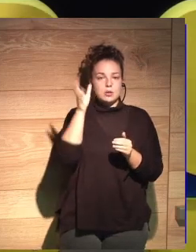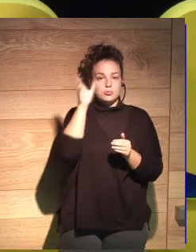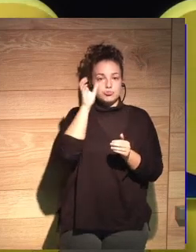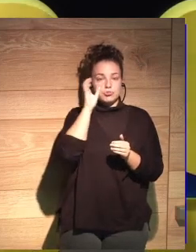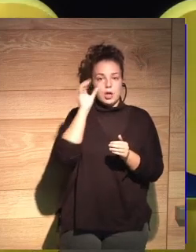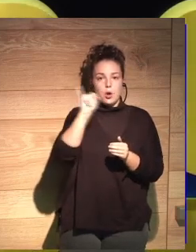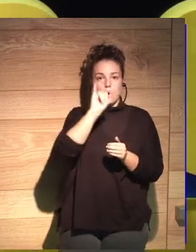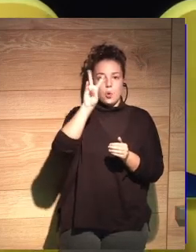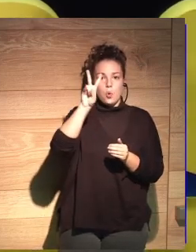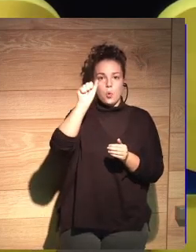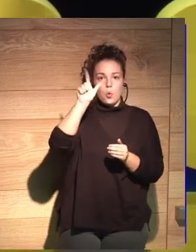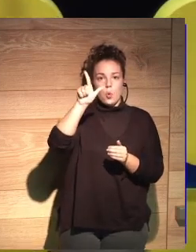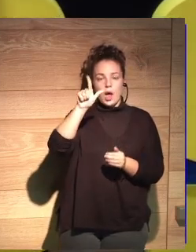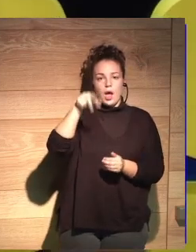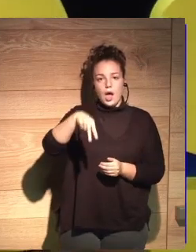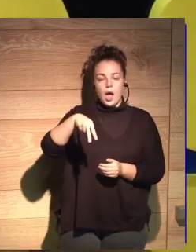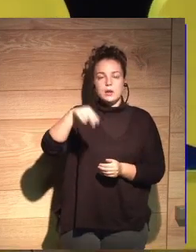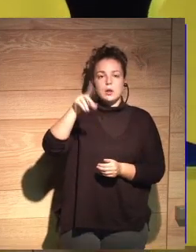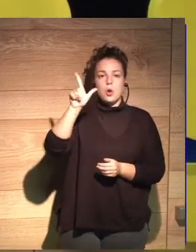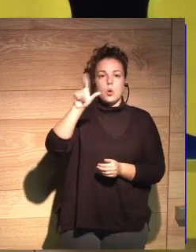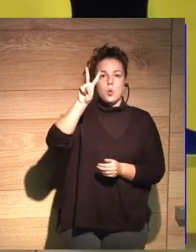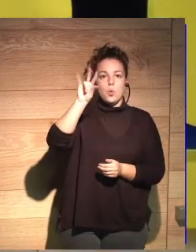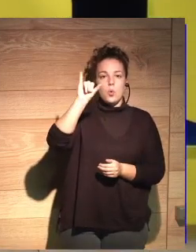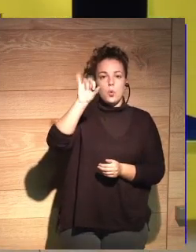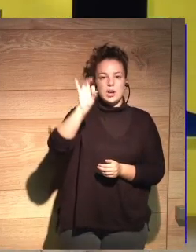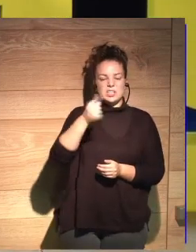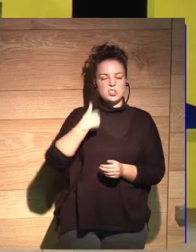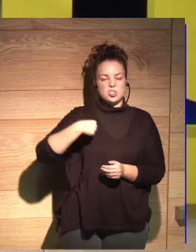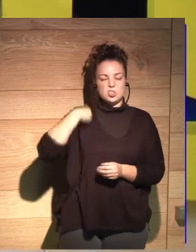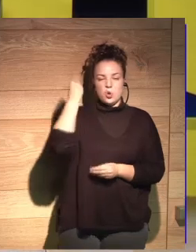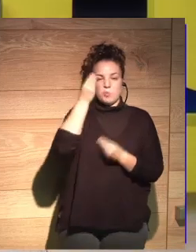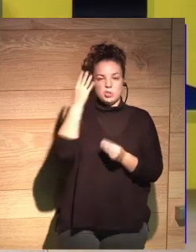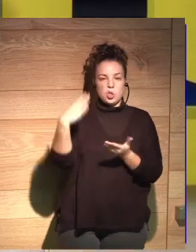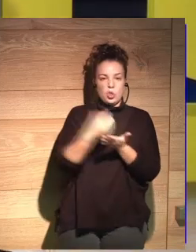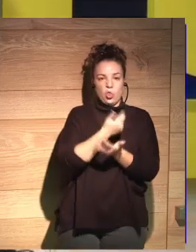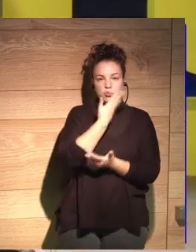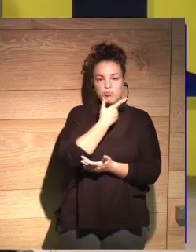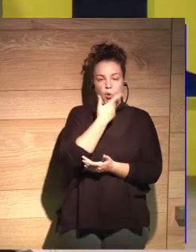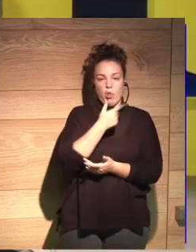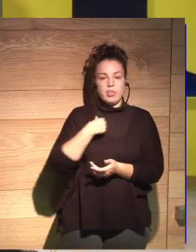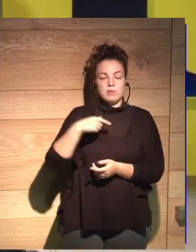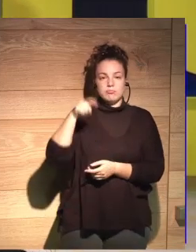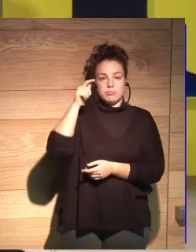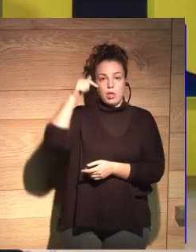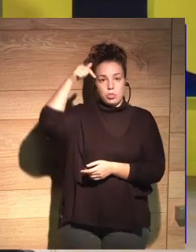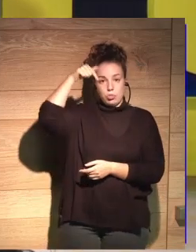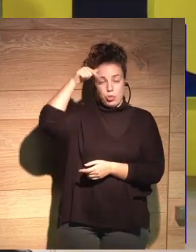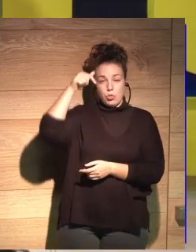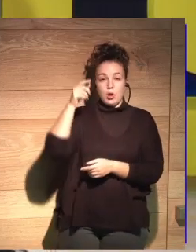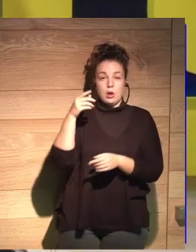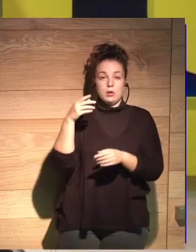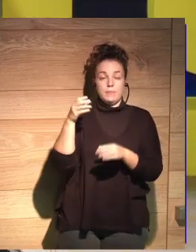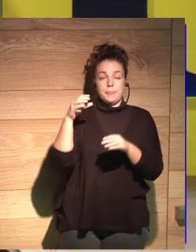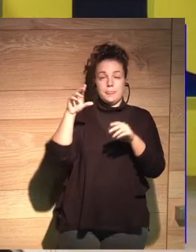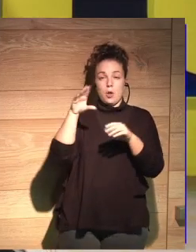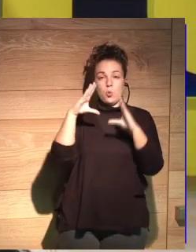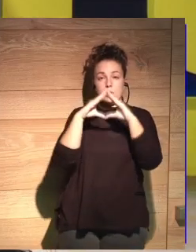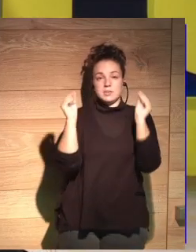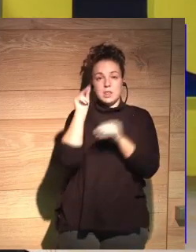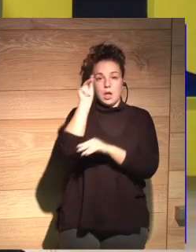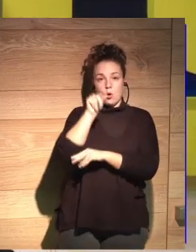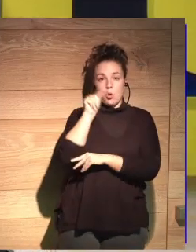going to listen Juan Luis Arsuaga. I'm sure that you all know him. He's a PhD in biological science by the Complutense University.